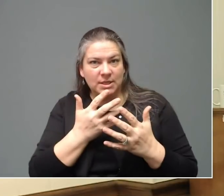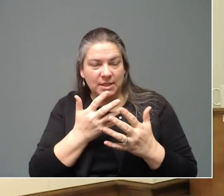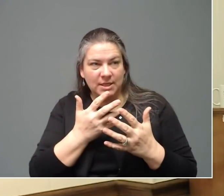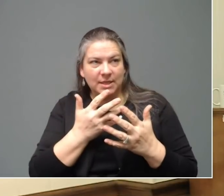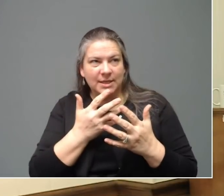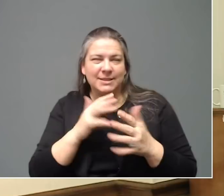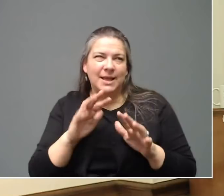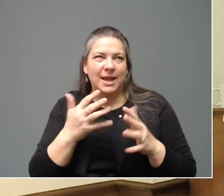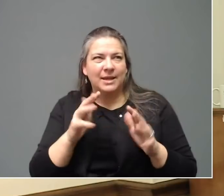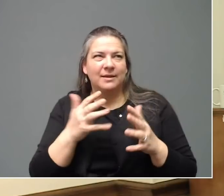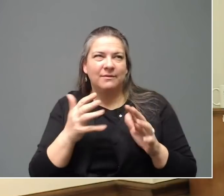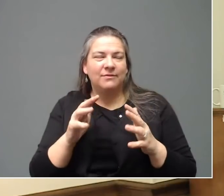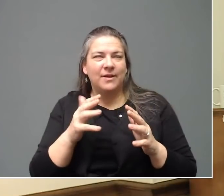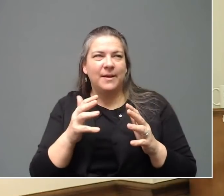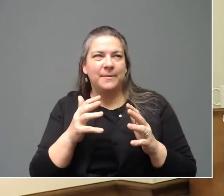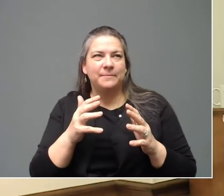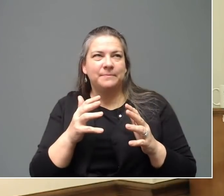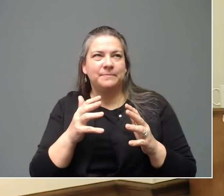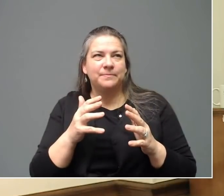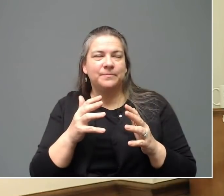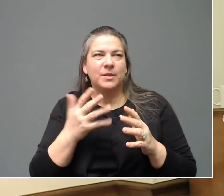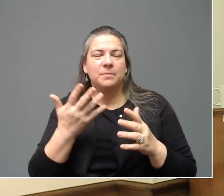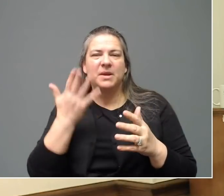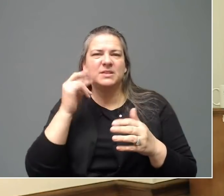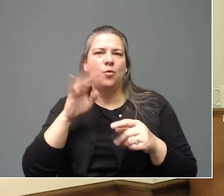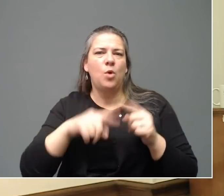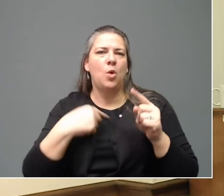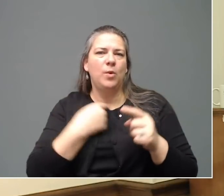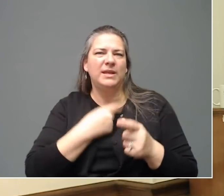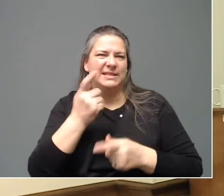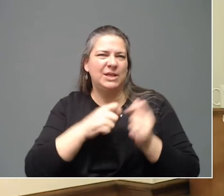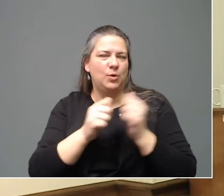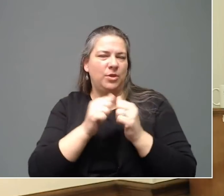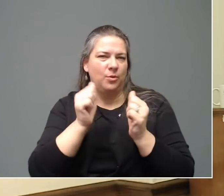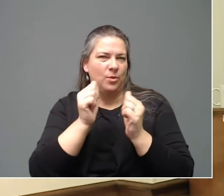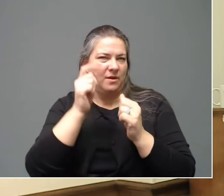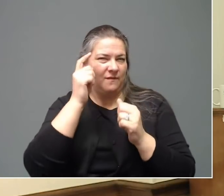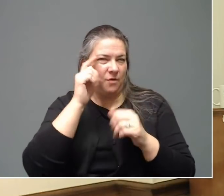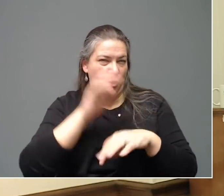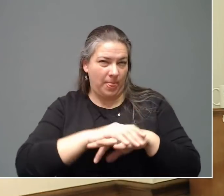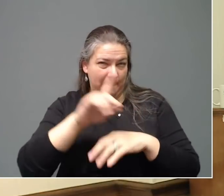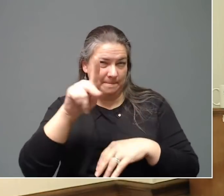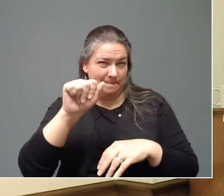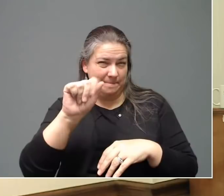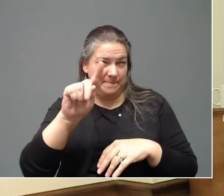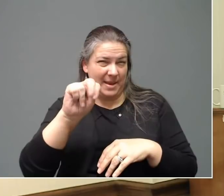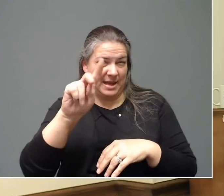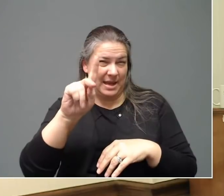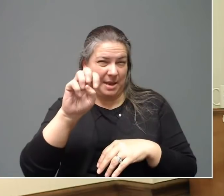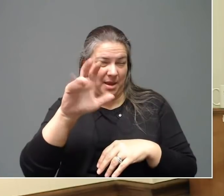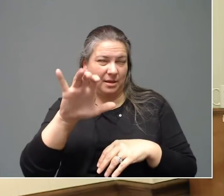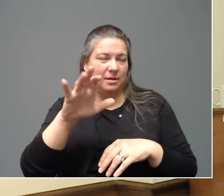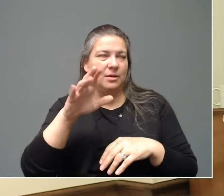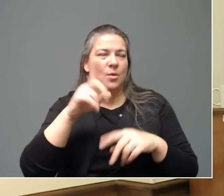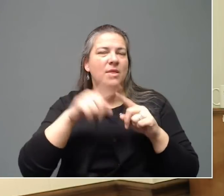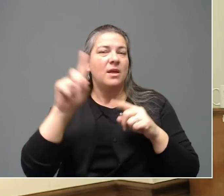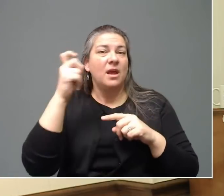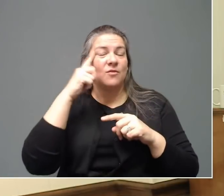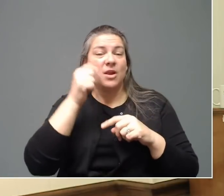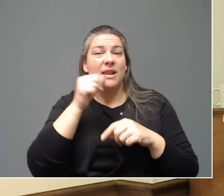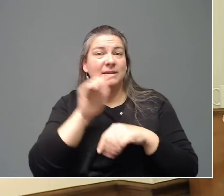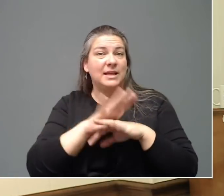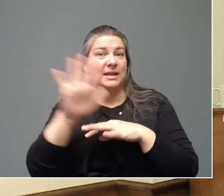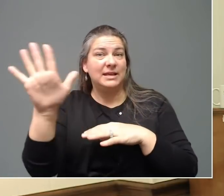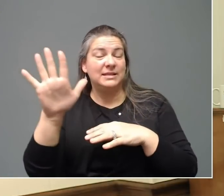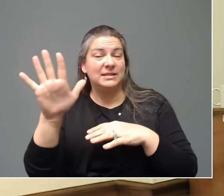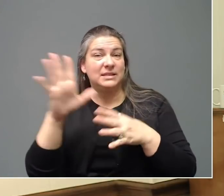just the nature of what we have been dealing with the whole pandemic, is as the governor said in his speech last night, the unemployment system had